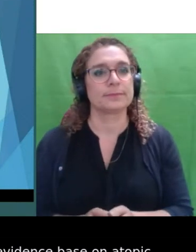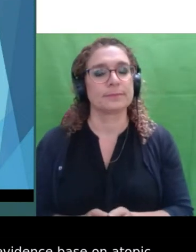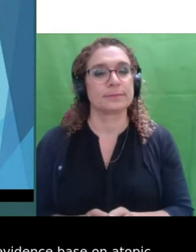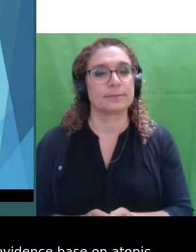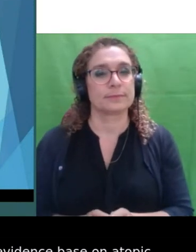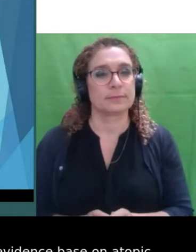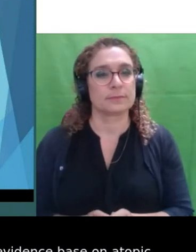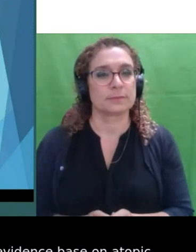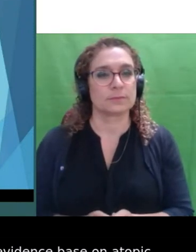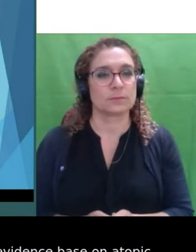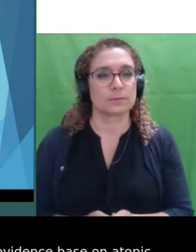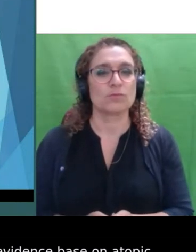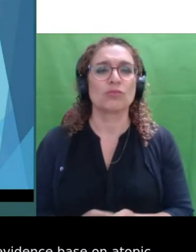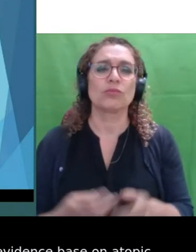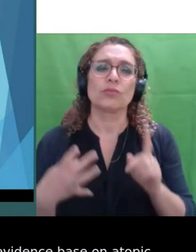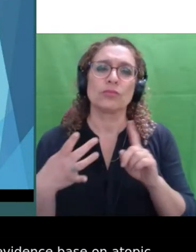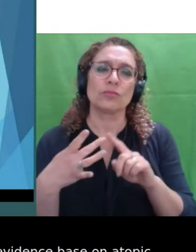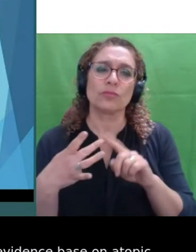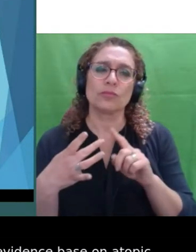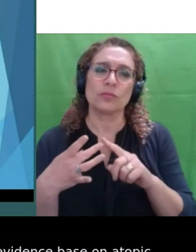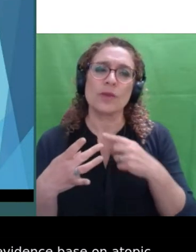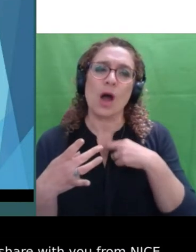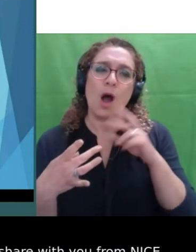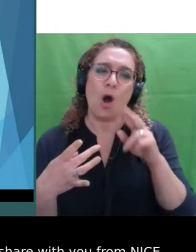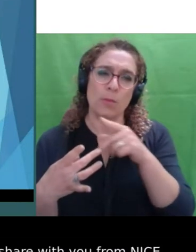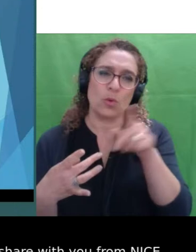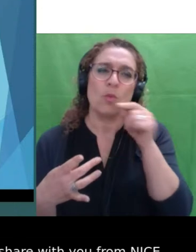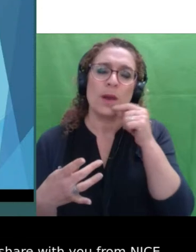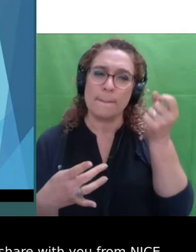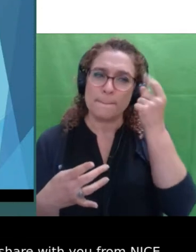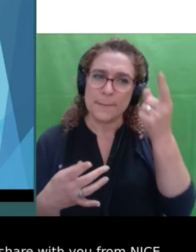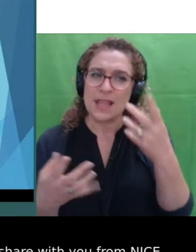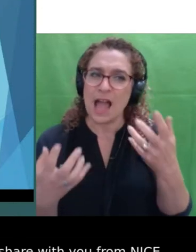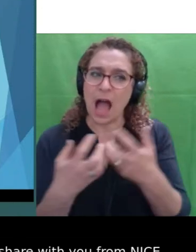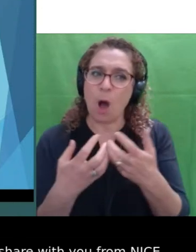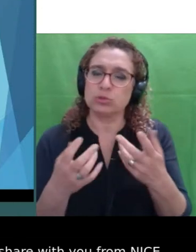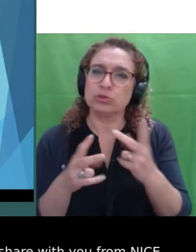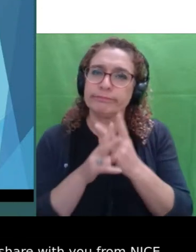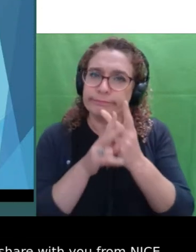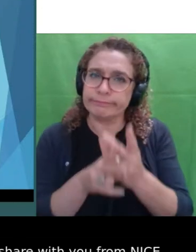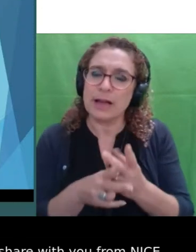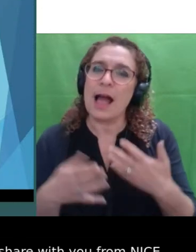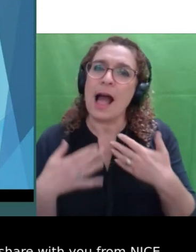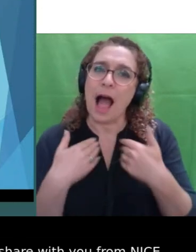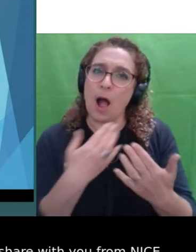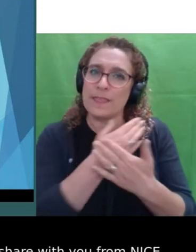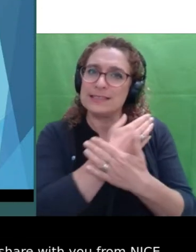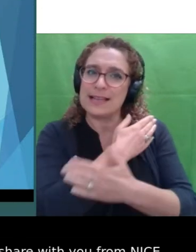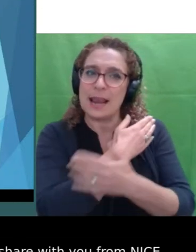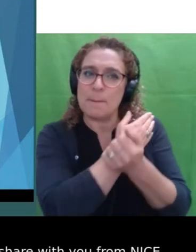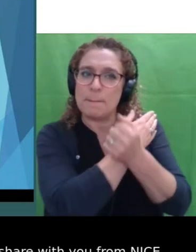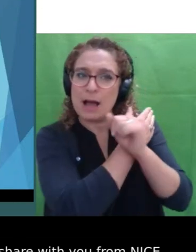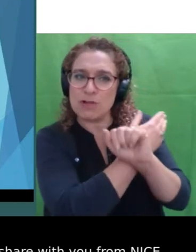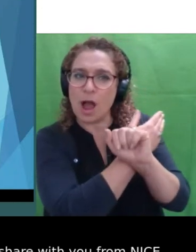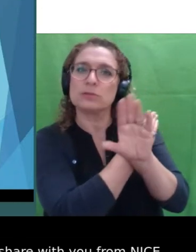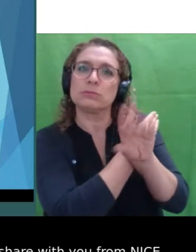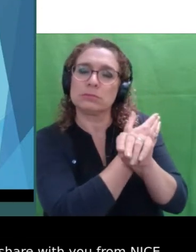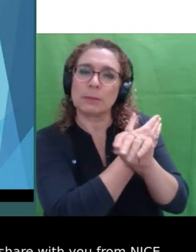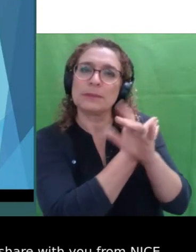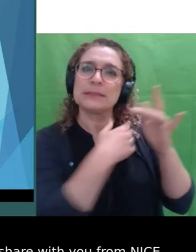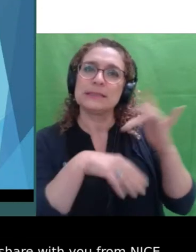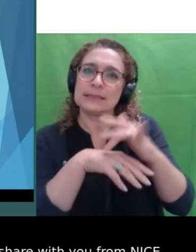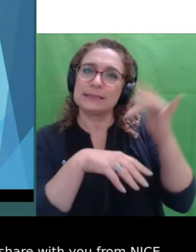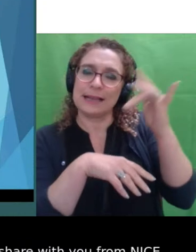i hope you'll understand more about how to maintain a healthy skin barrier to prevent allergy sensitization which is a